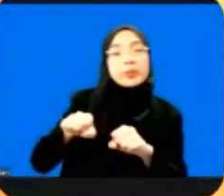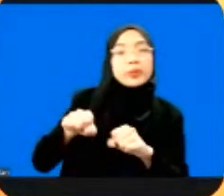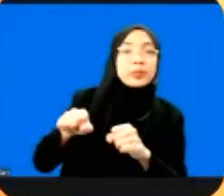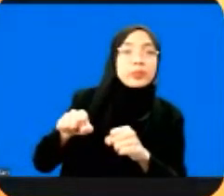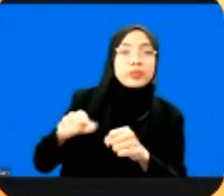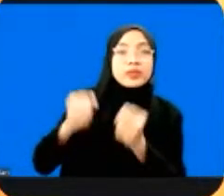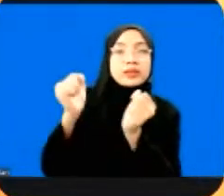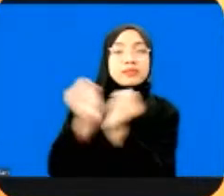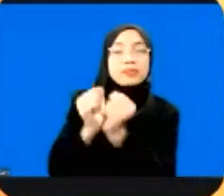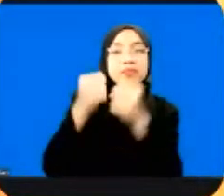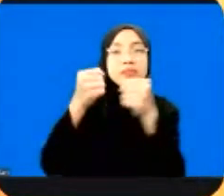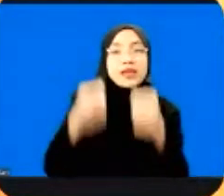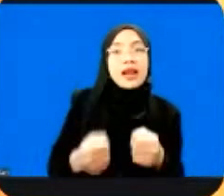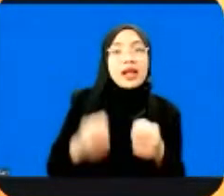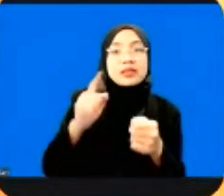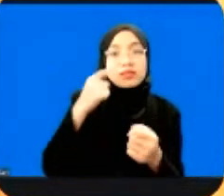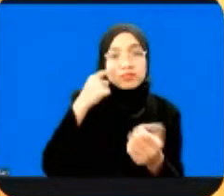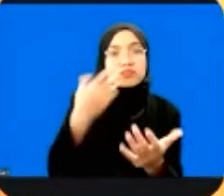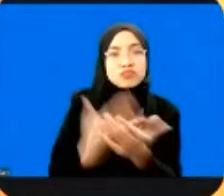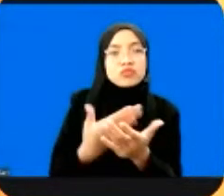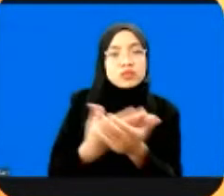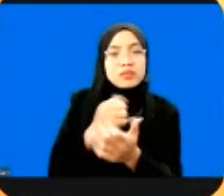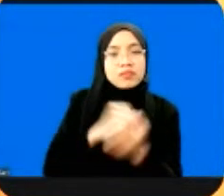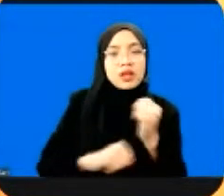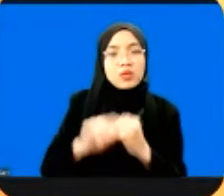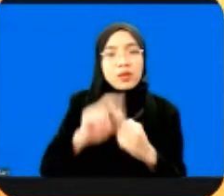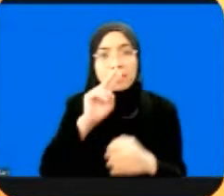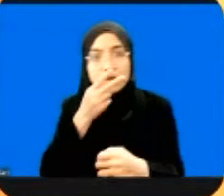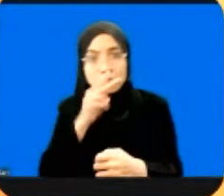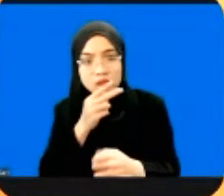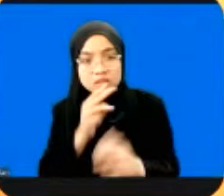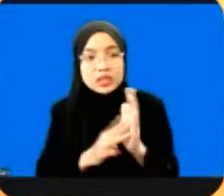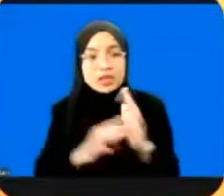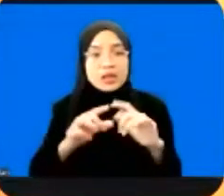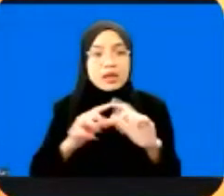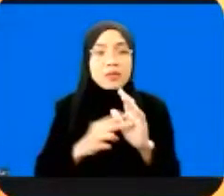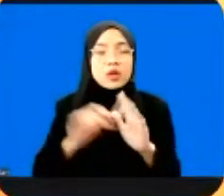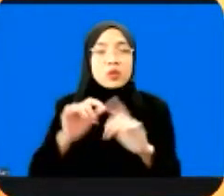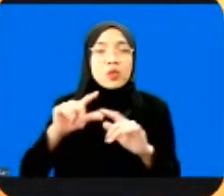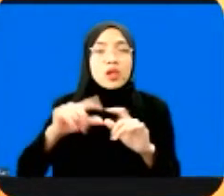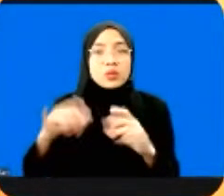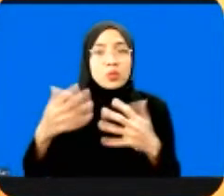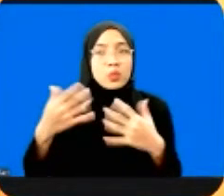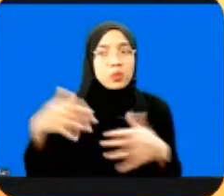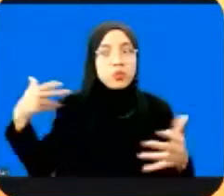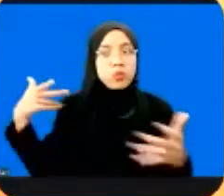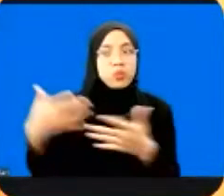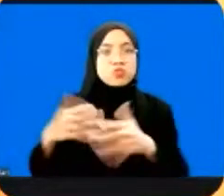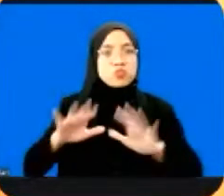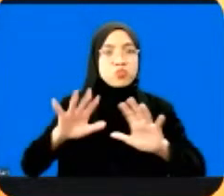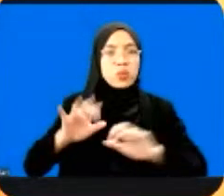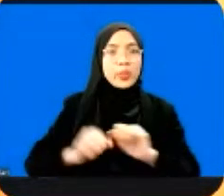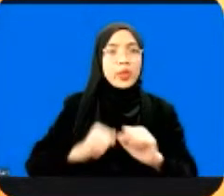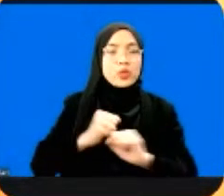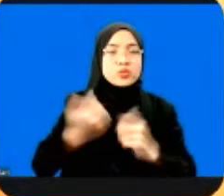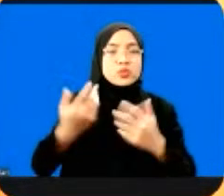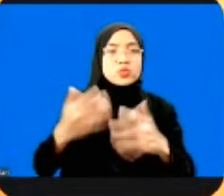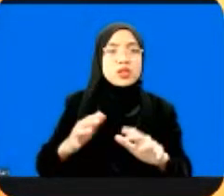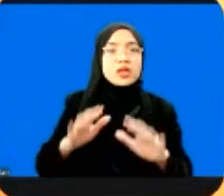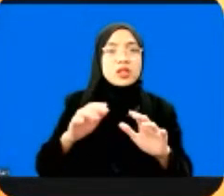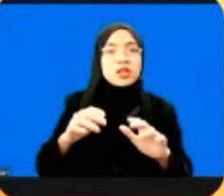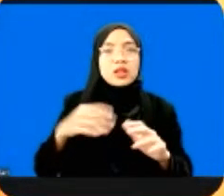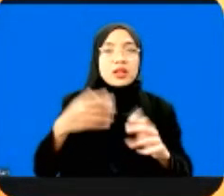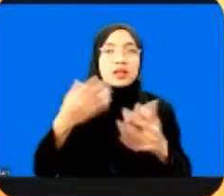for 10 years, the entire electorate have been in the dark about the corruption that the